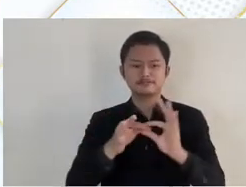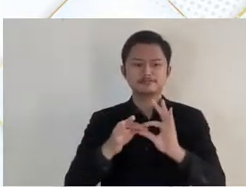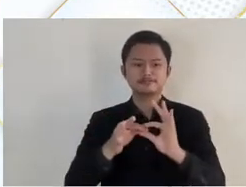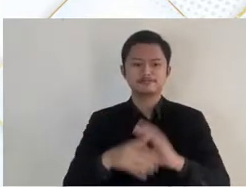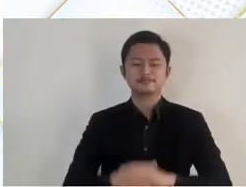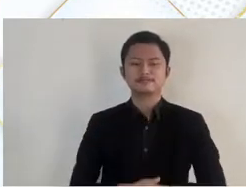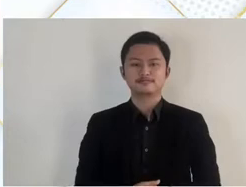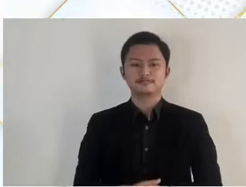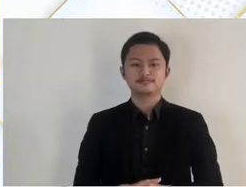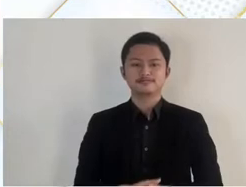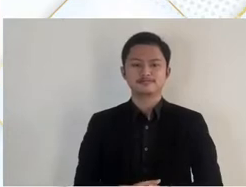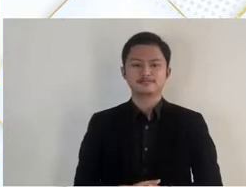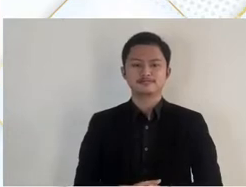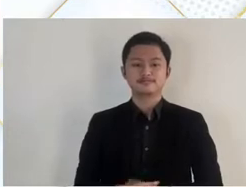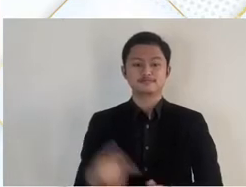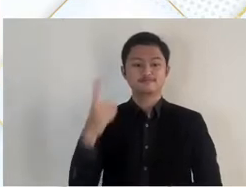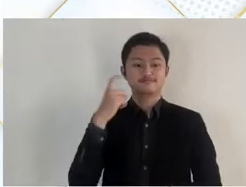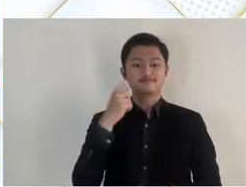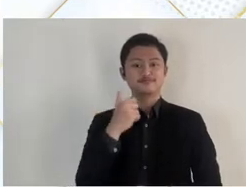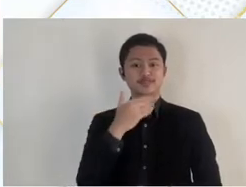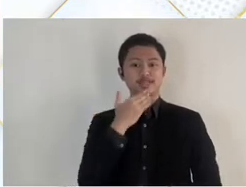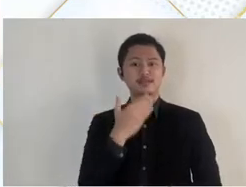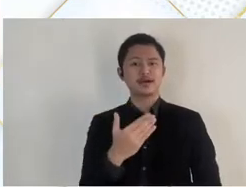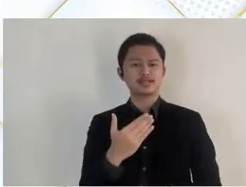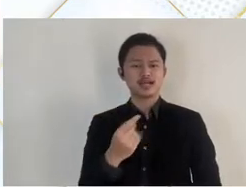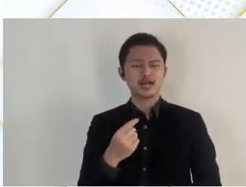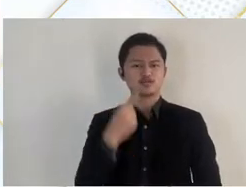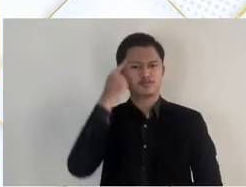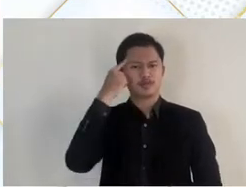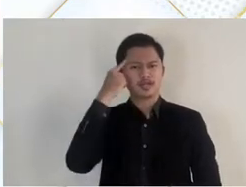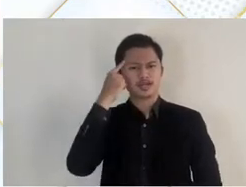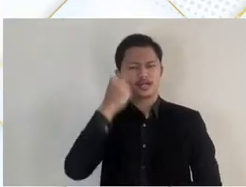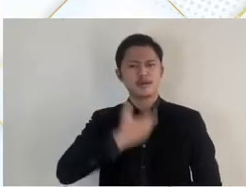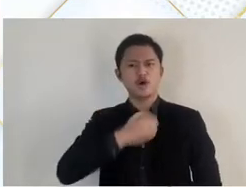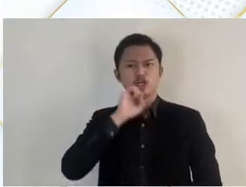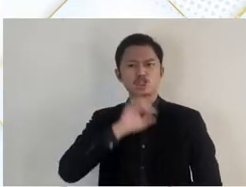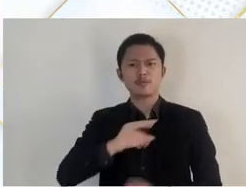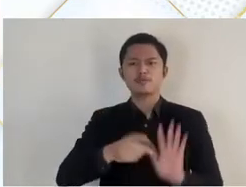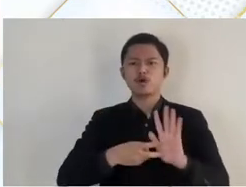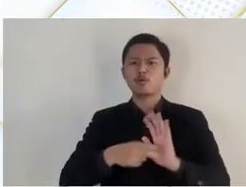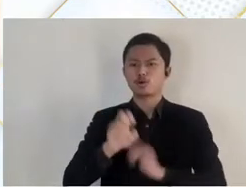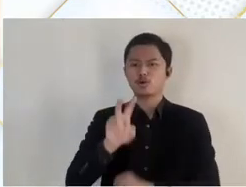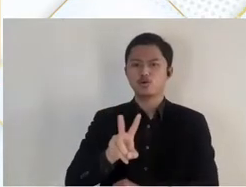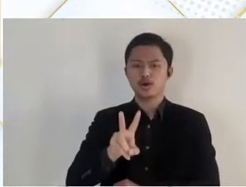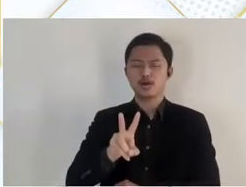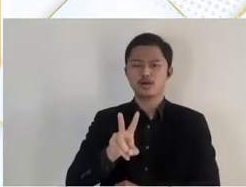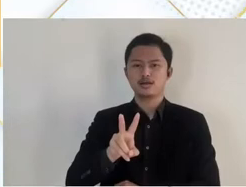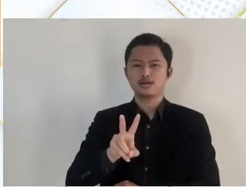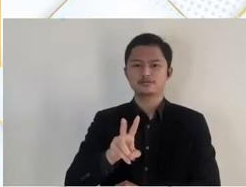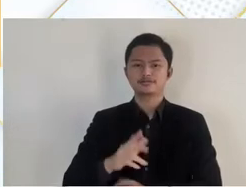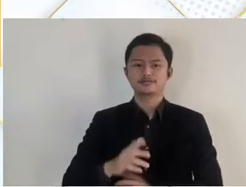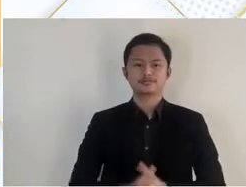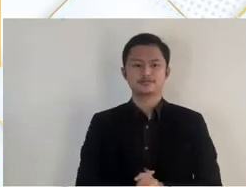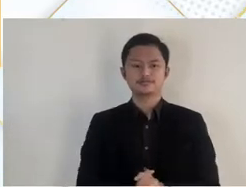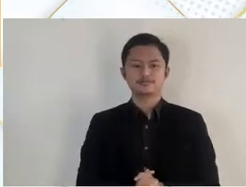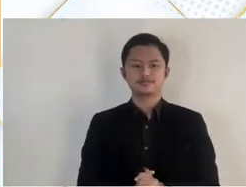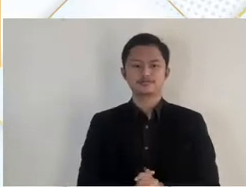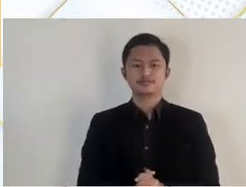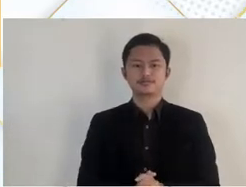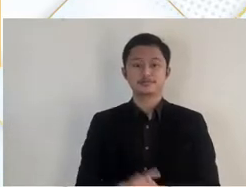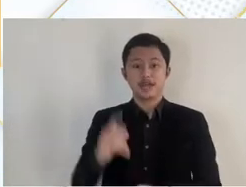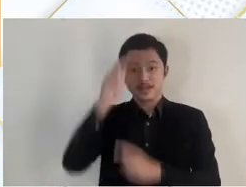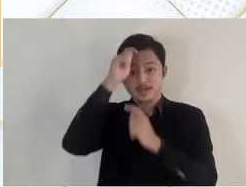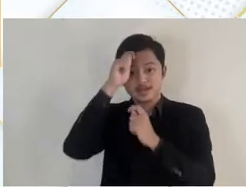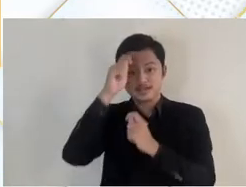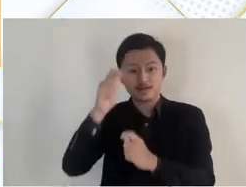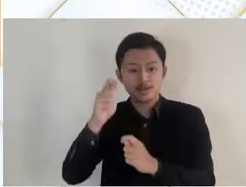Thank you, Tim. I think I've answered most of the first yes. question, so I'll go straight into the second question, and perhaps His Excellency Ayah Woli